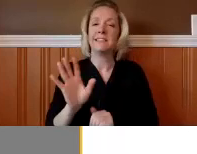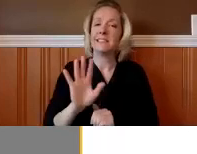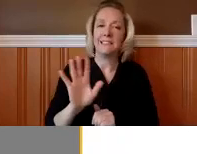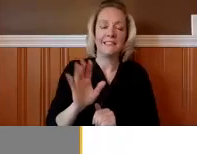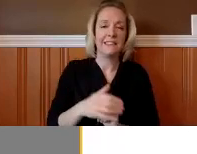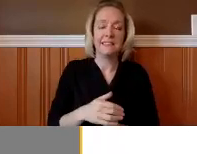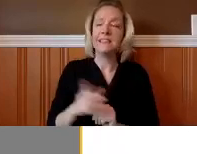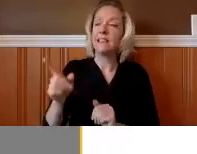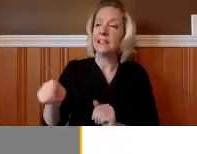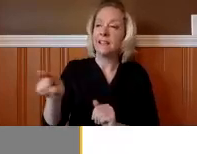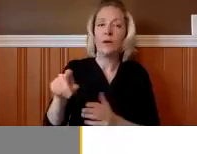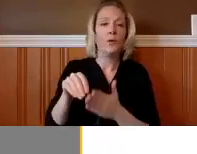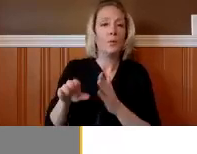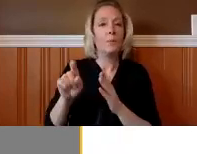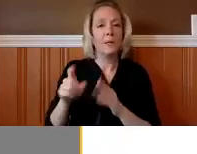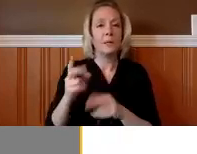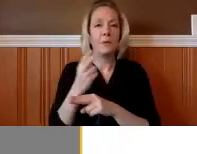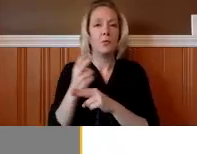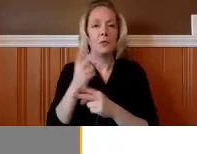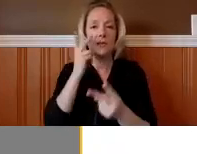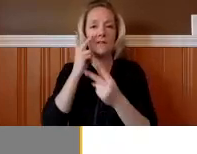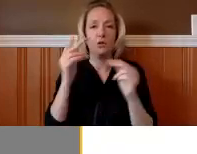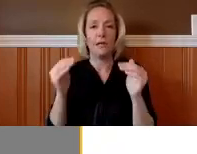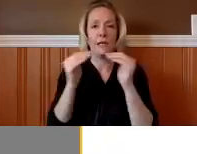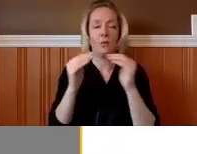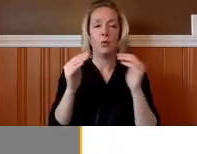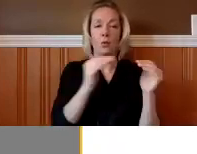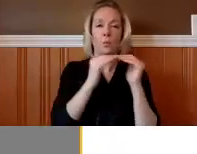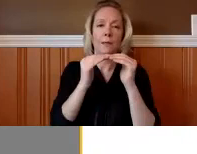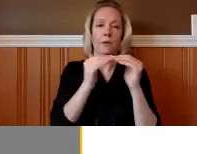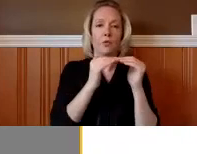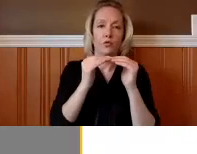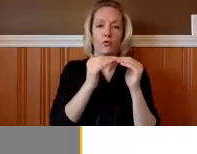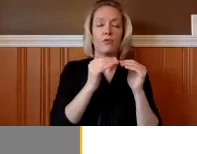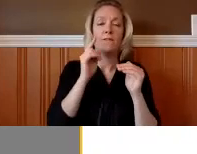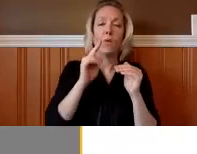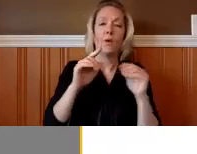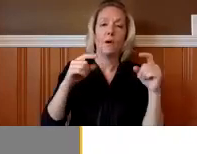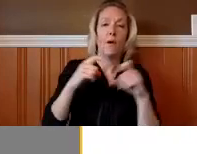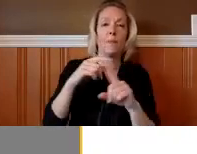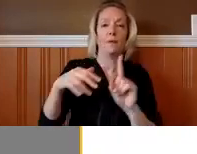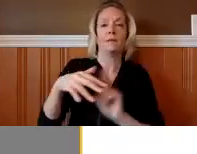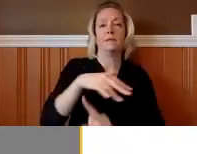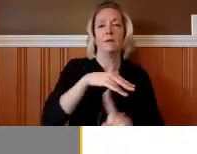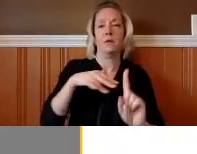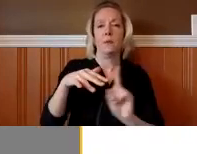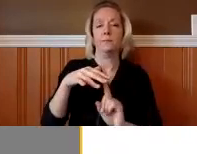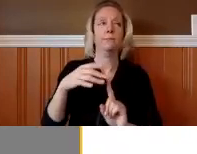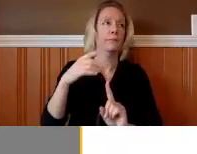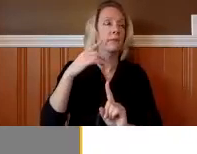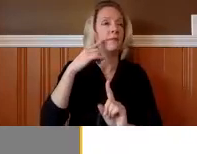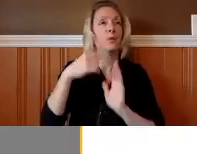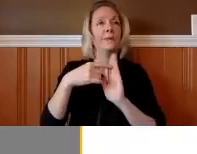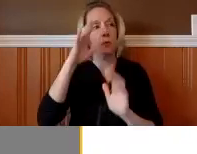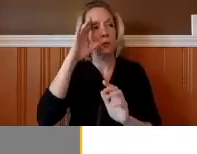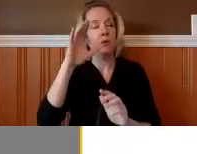that vision the same way as their peers in really complex environments, such as a concert or